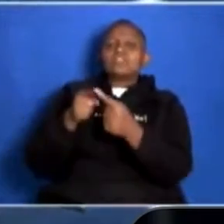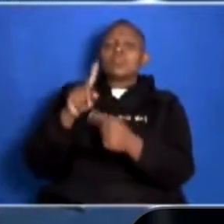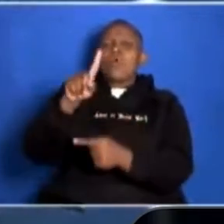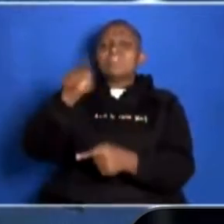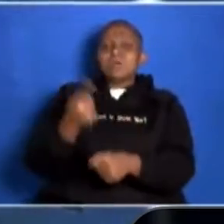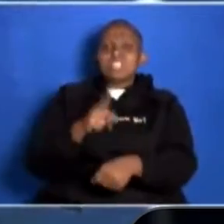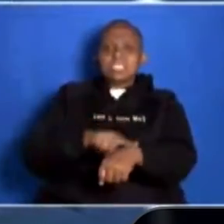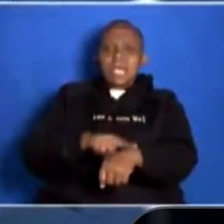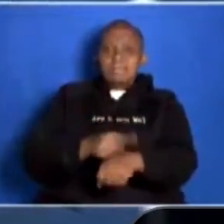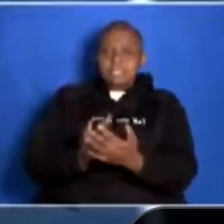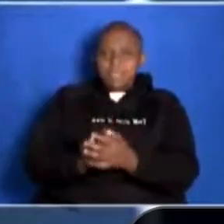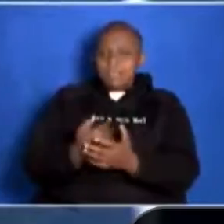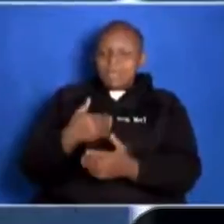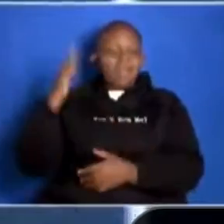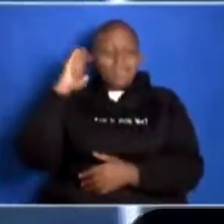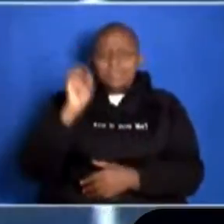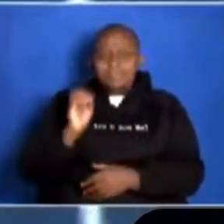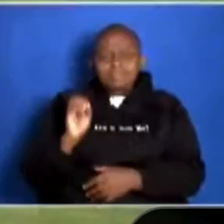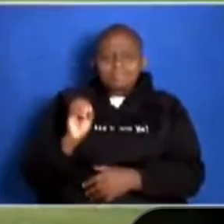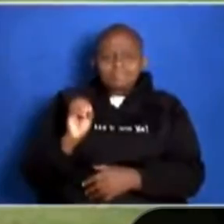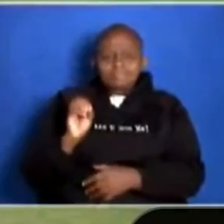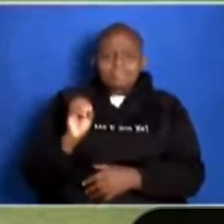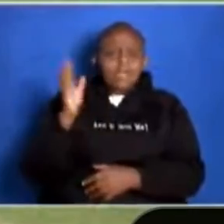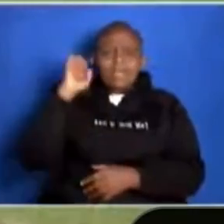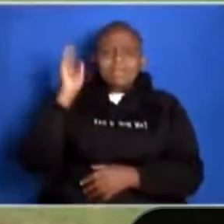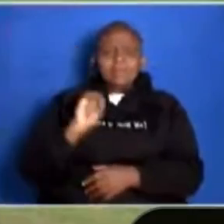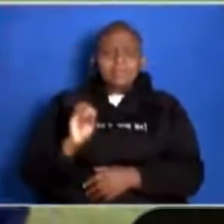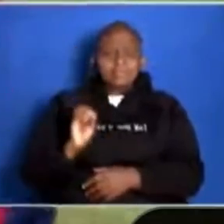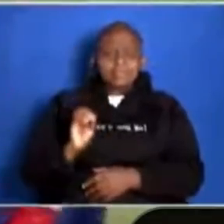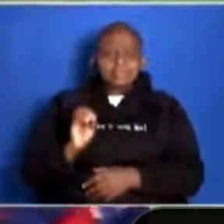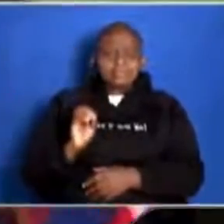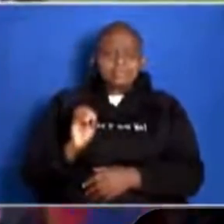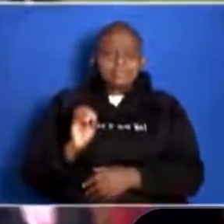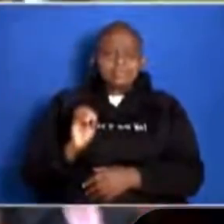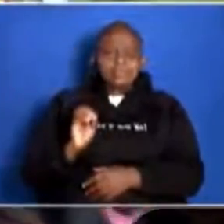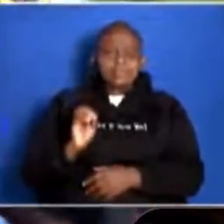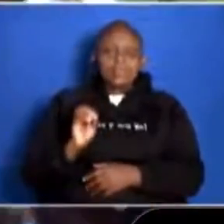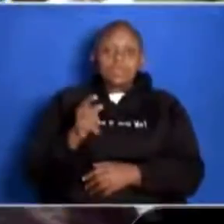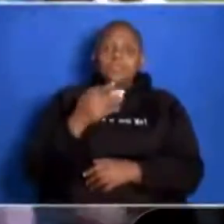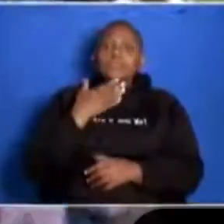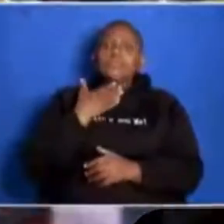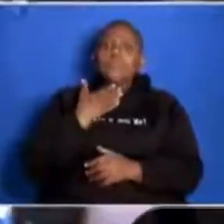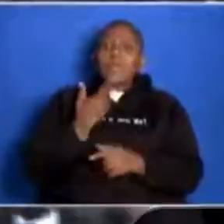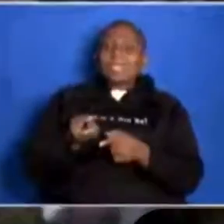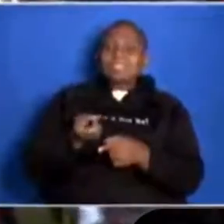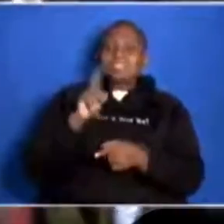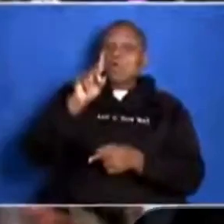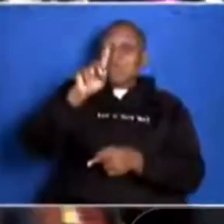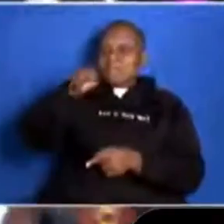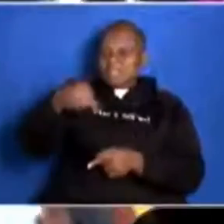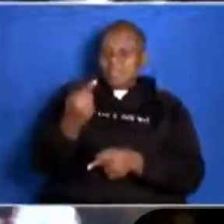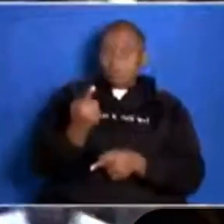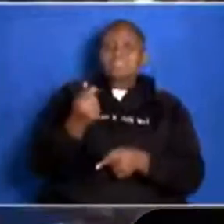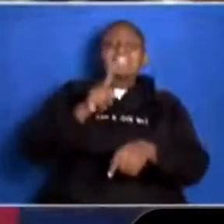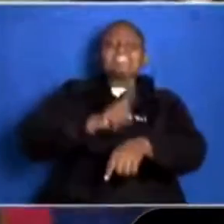1,000 times? I can't hear you. I can't hear you. Do you want 1,000 times